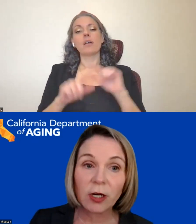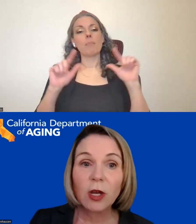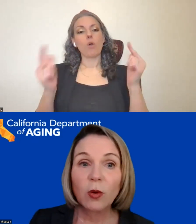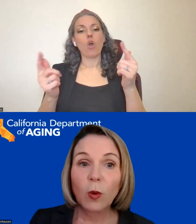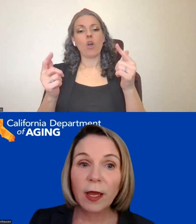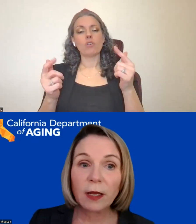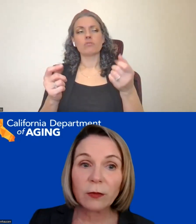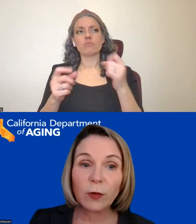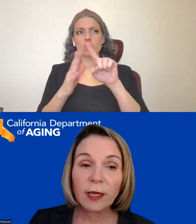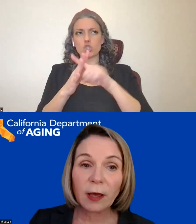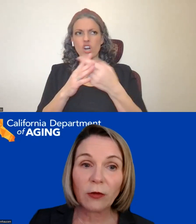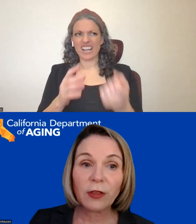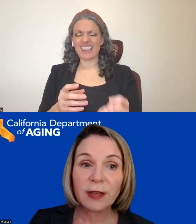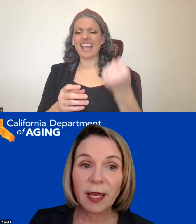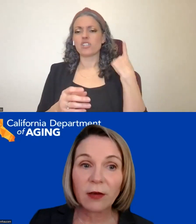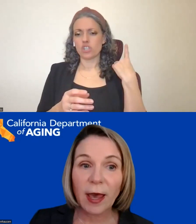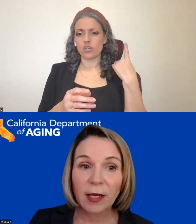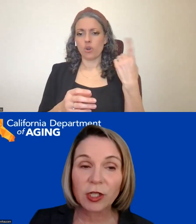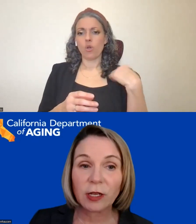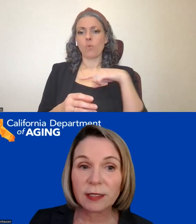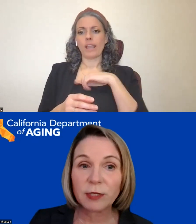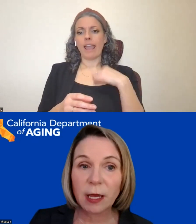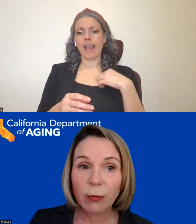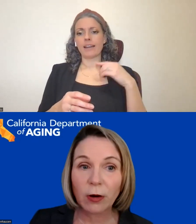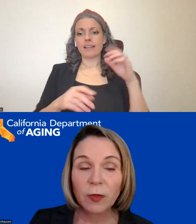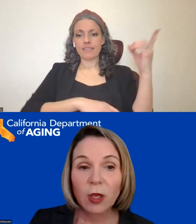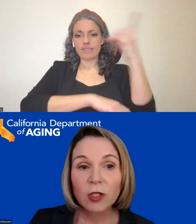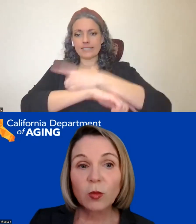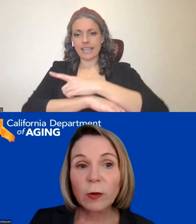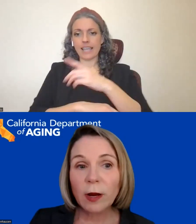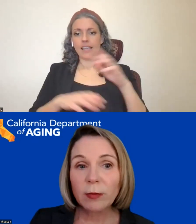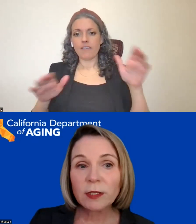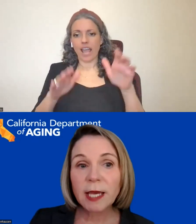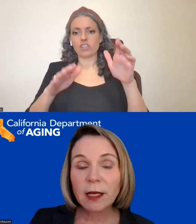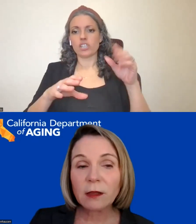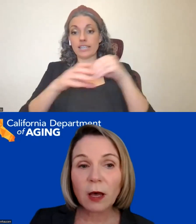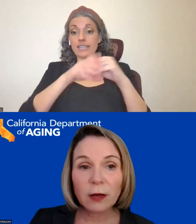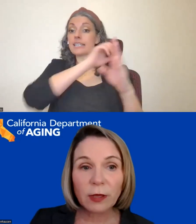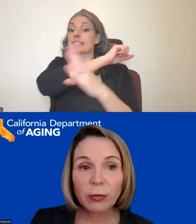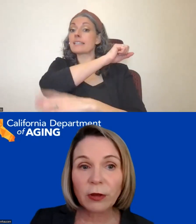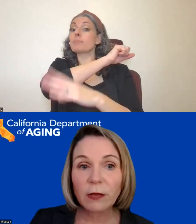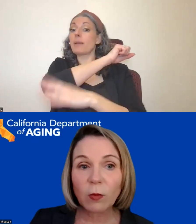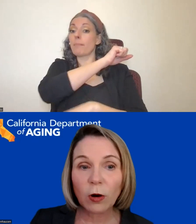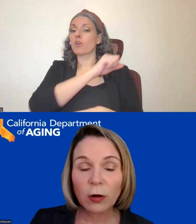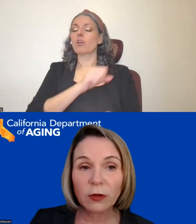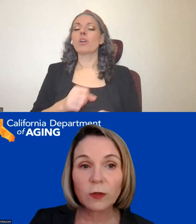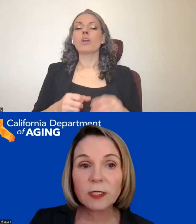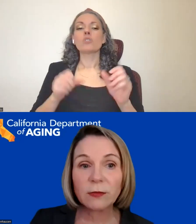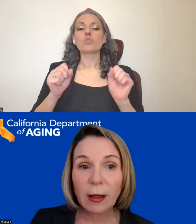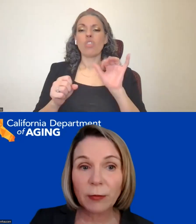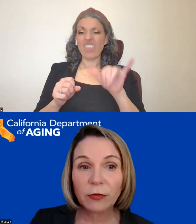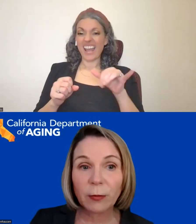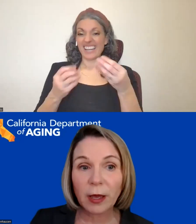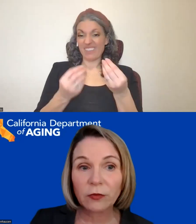last year when we held the Day of Action in September. So we were able to take a lot of the input in the work that